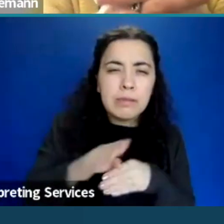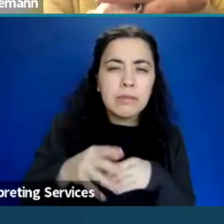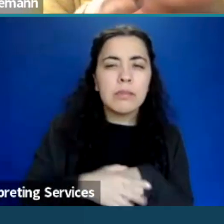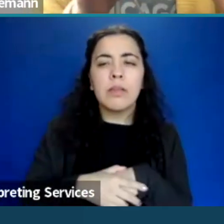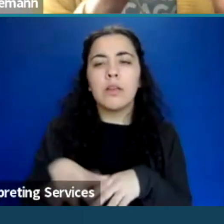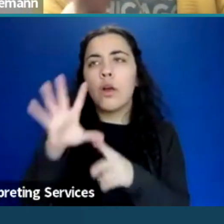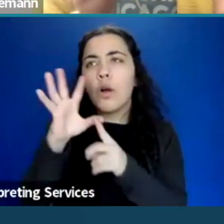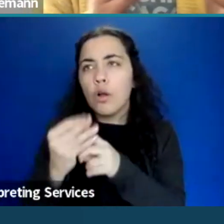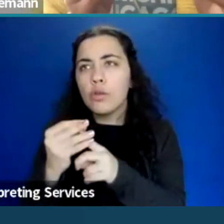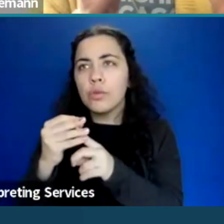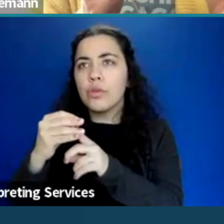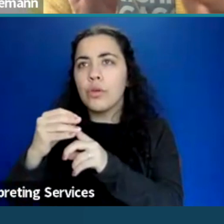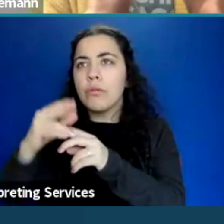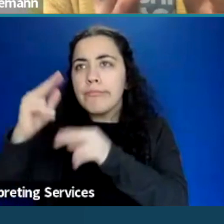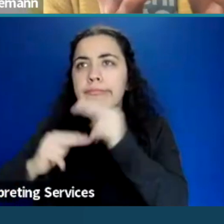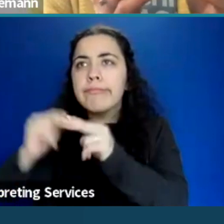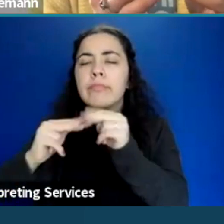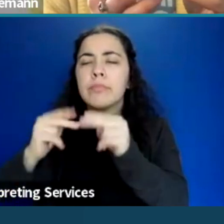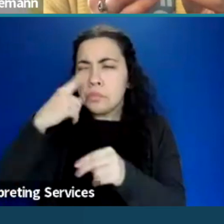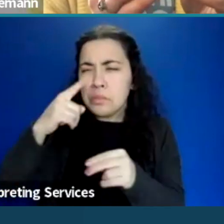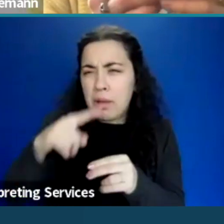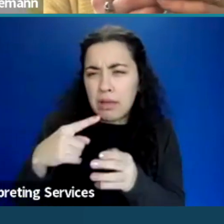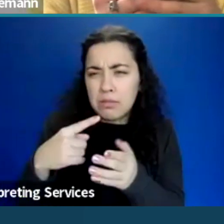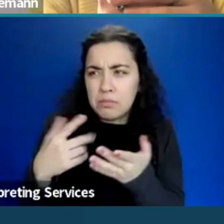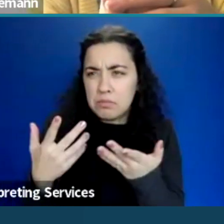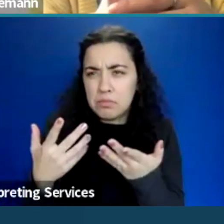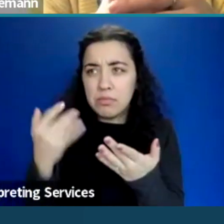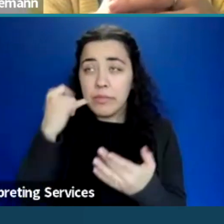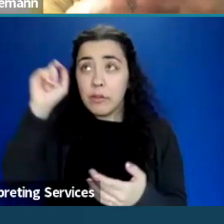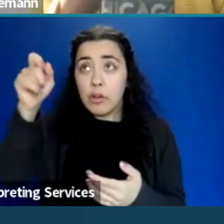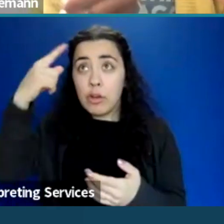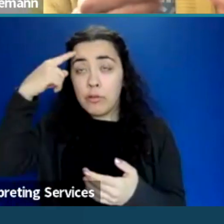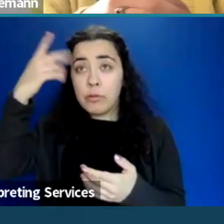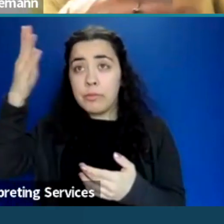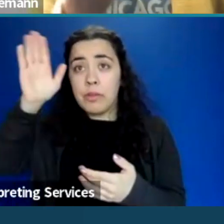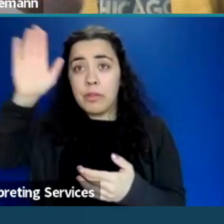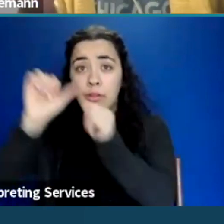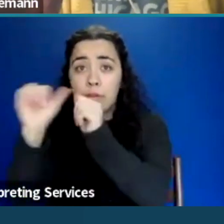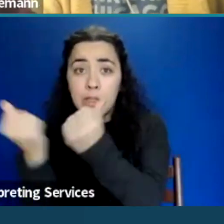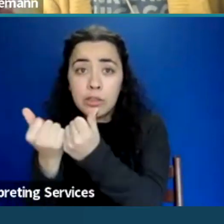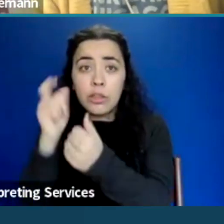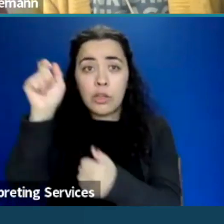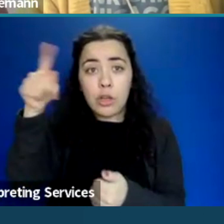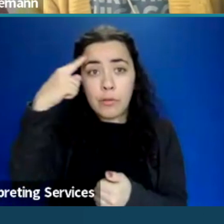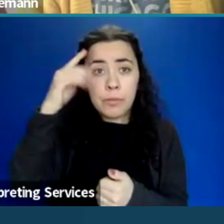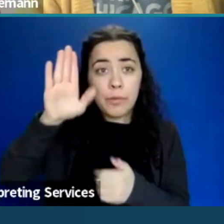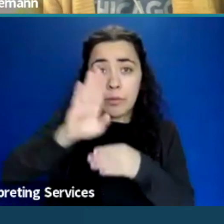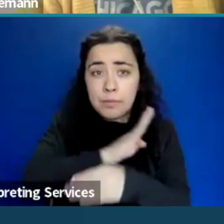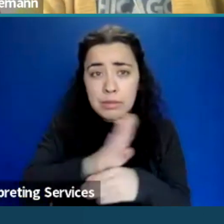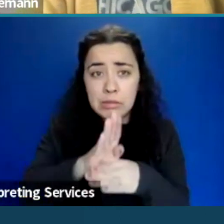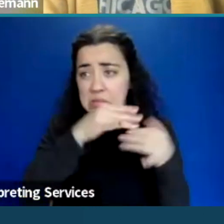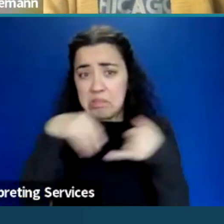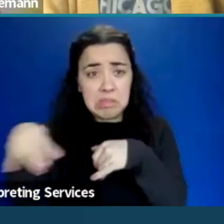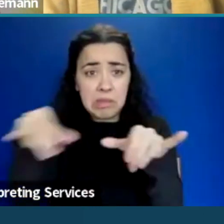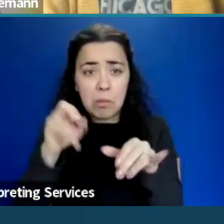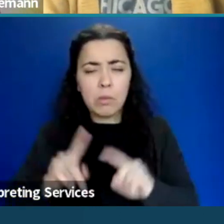institution. Can you tell us if there's any difference for government agencies or government buildings, or if that's just the same? Yeah,